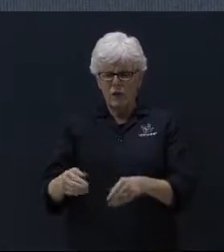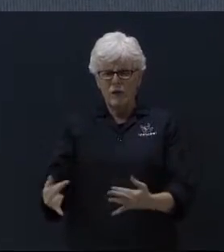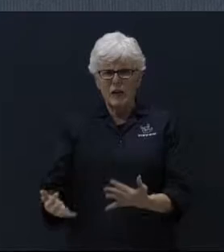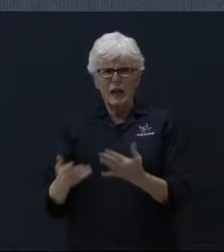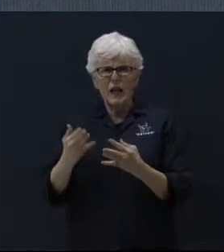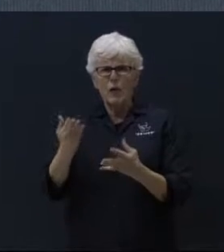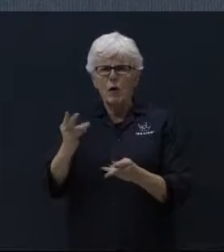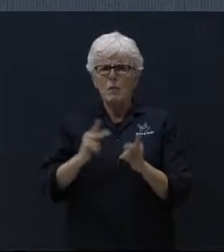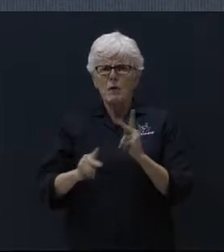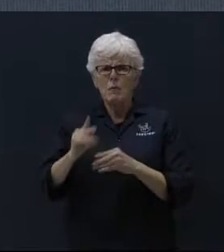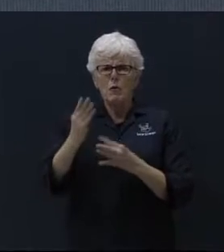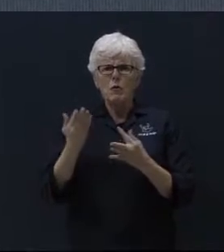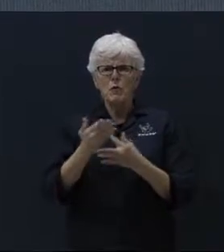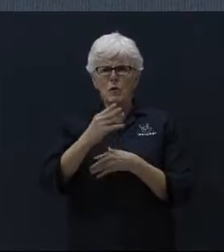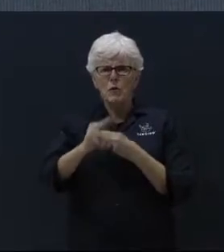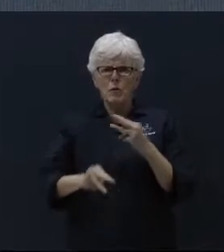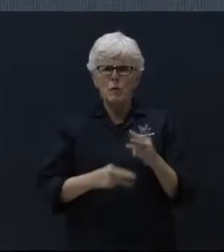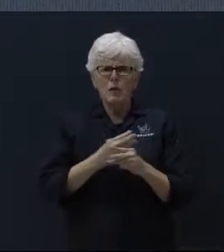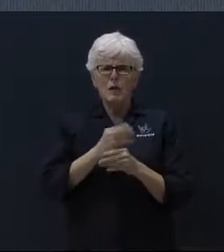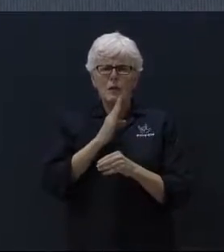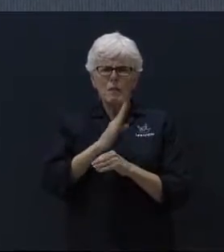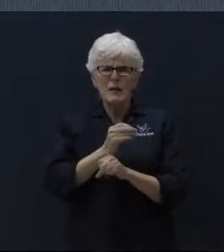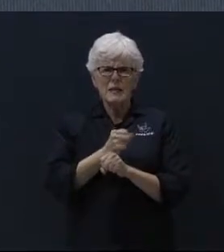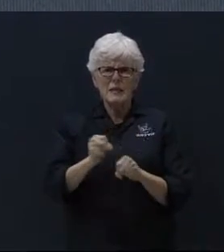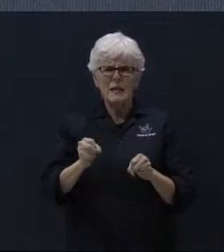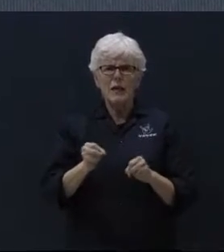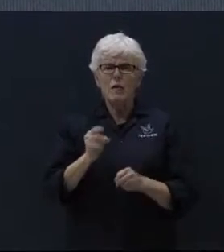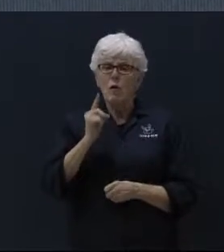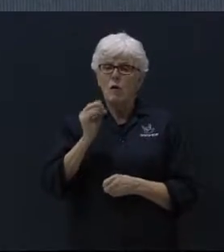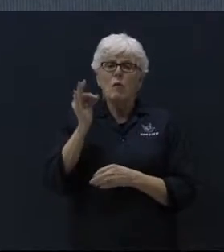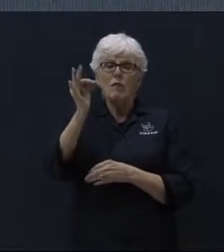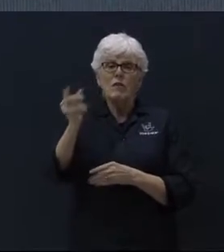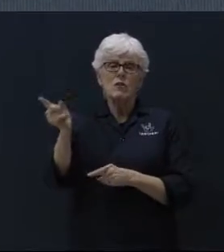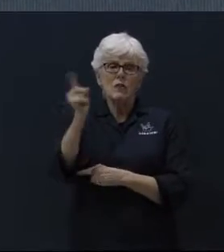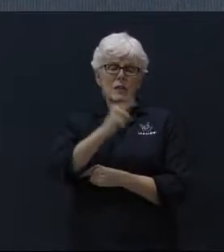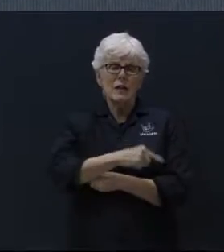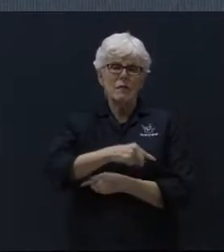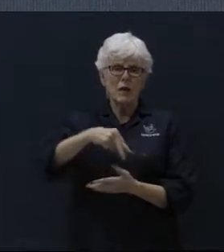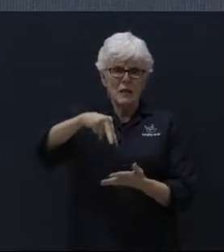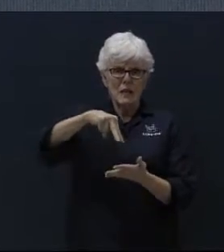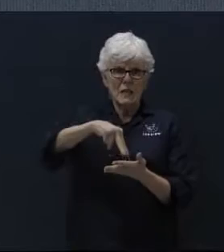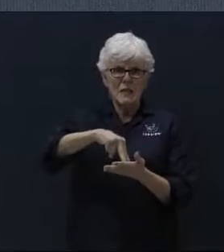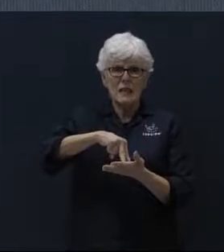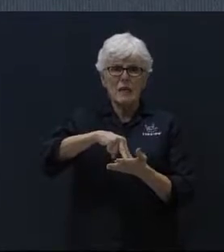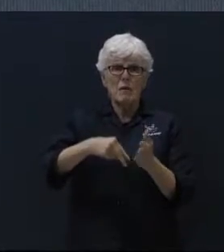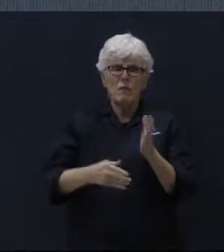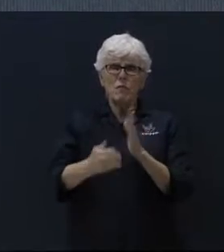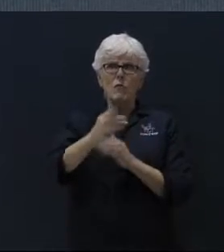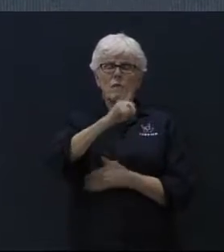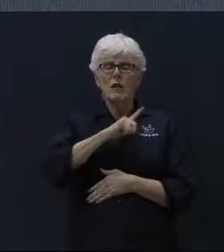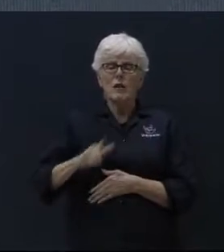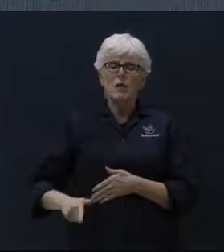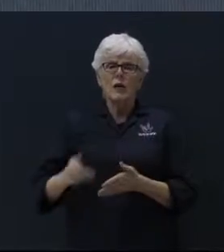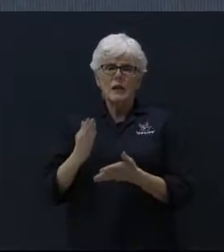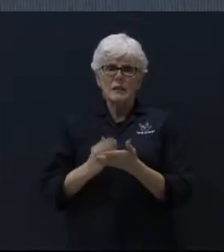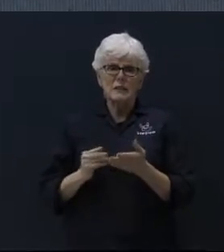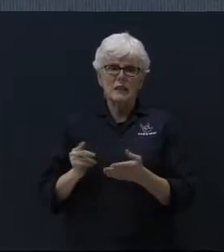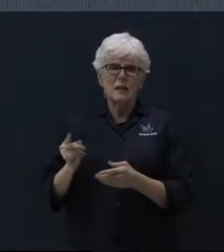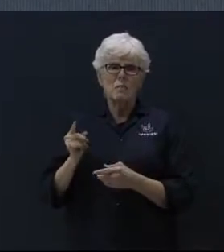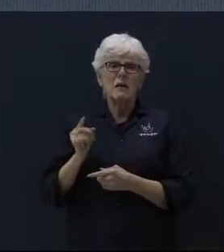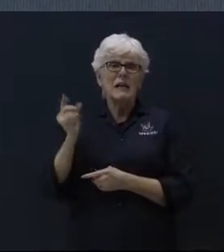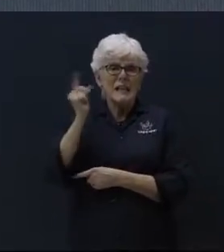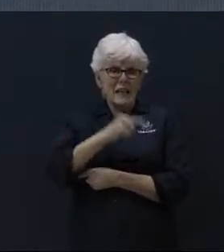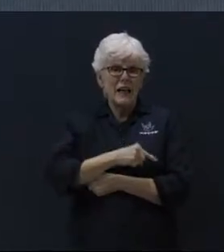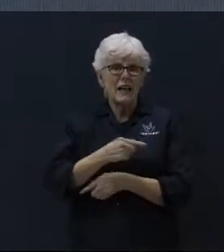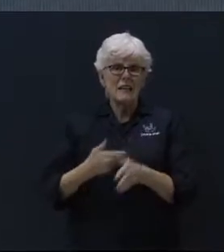to be saved. Someday I'm going to stand before the Lord. I'm going to heaven. But someday I'm going to stand